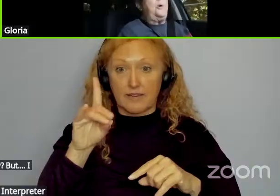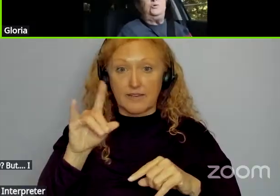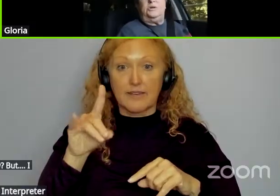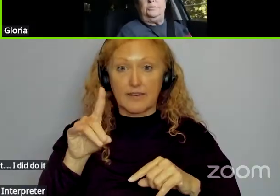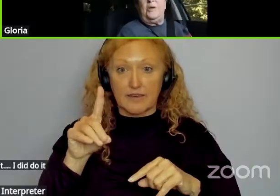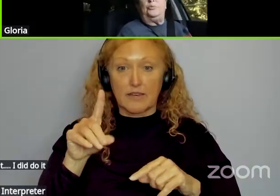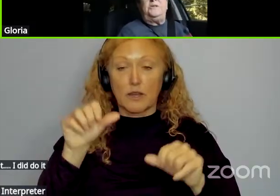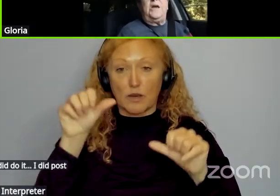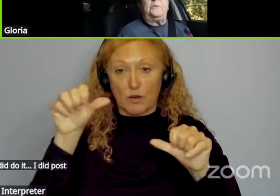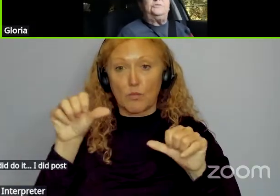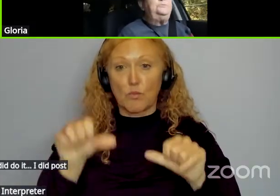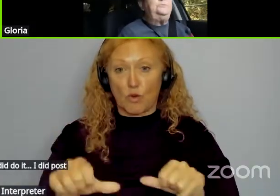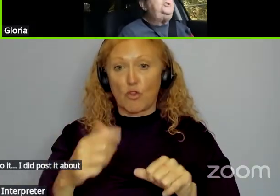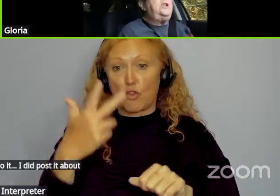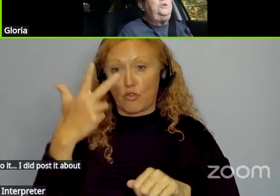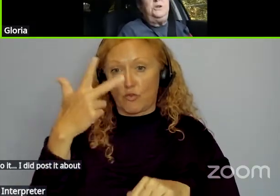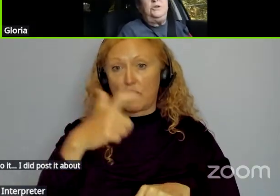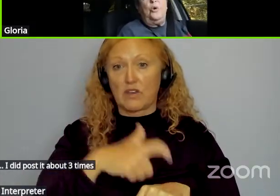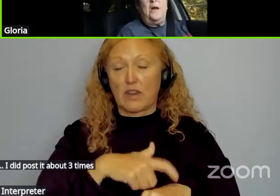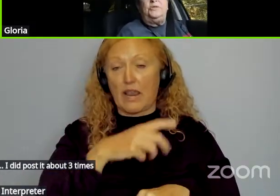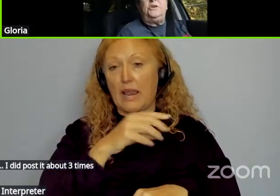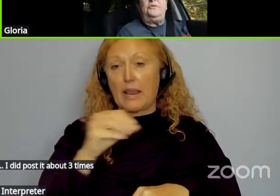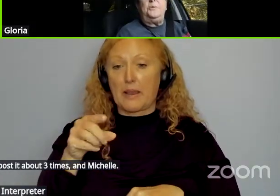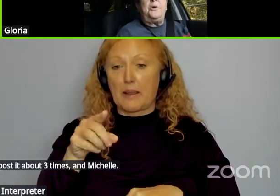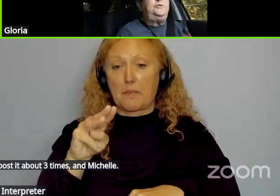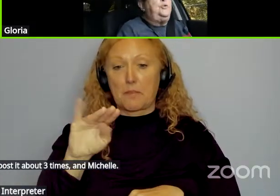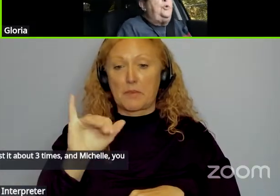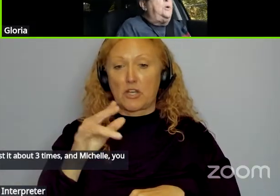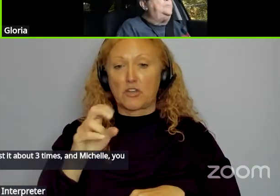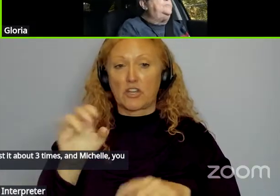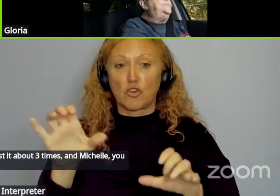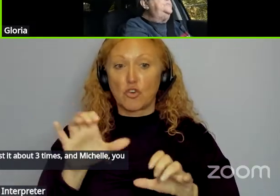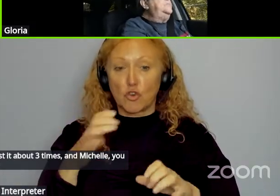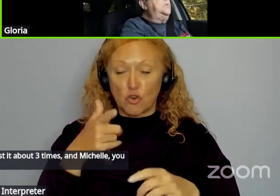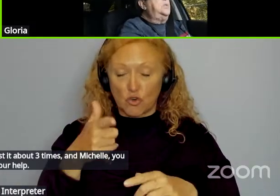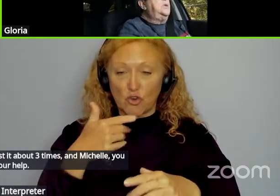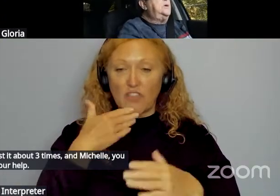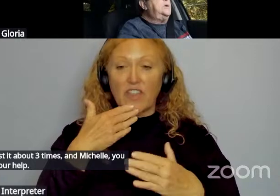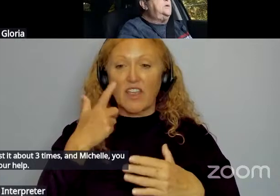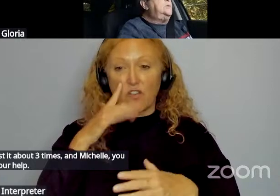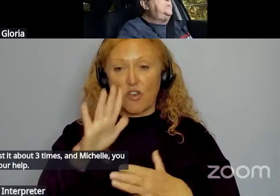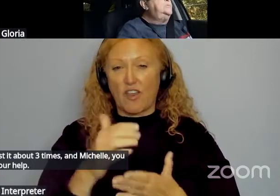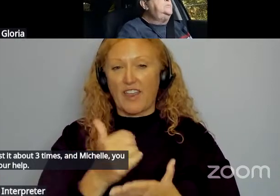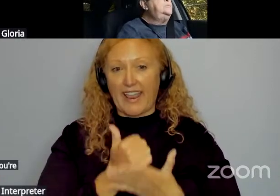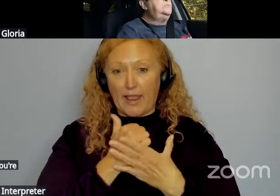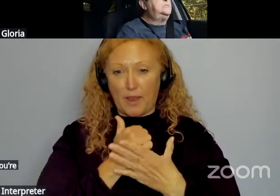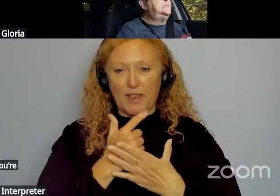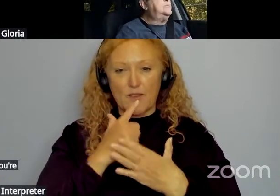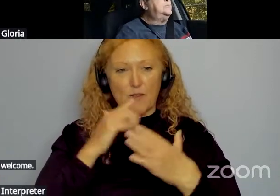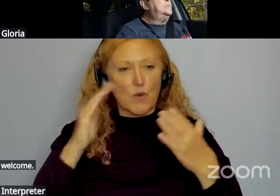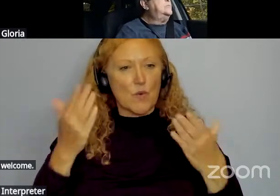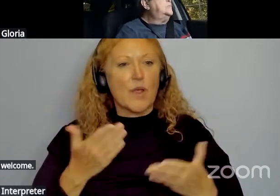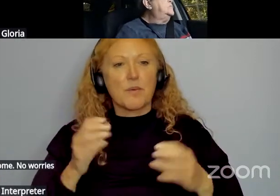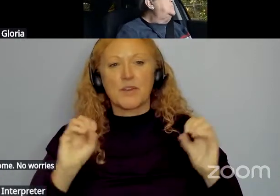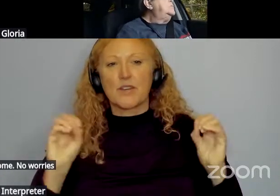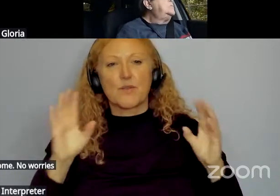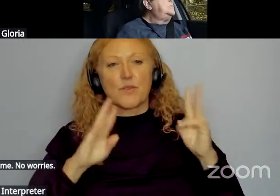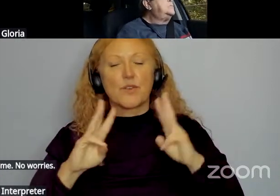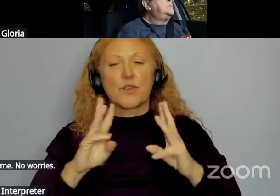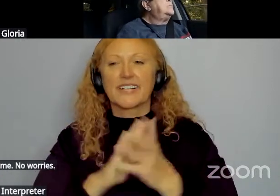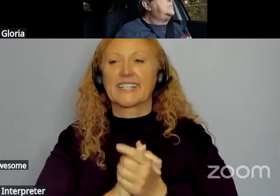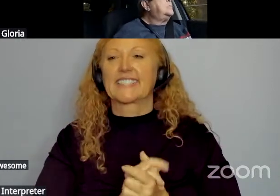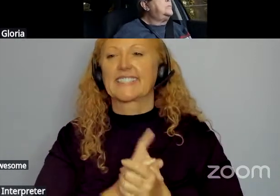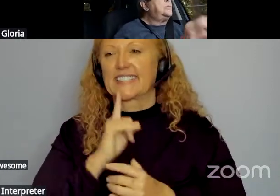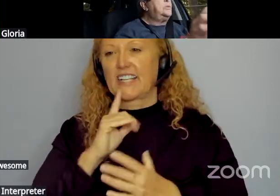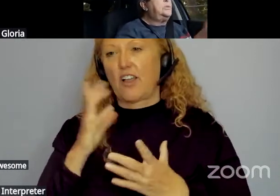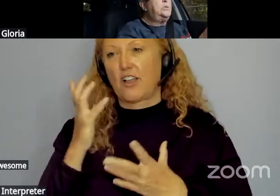did post it about 3 times. And Michelle, you did great. Thank you very much for your help. Oh, you're welcome. No worries. That's awesome.